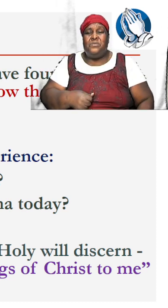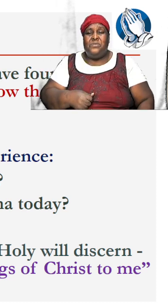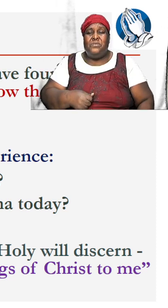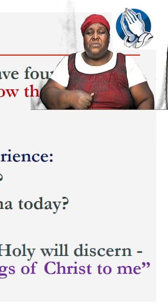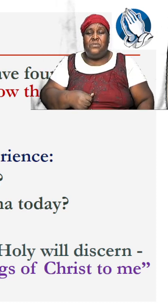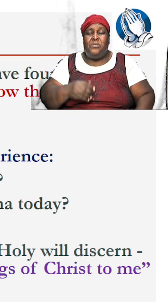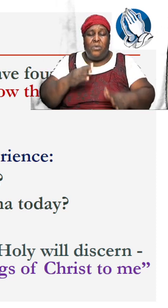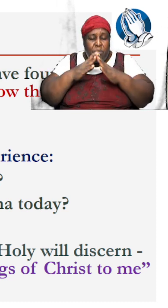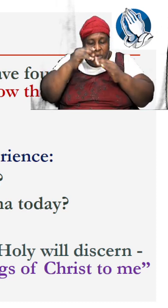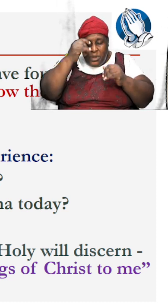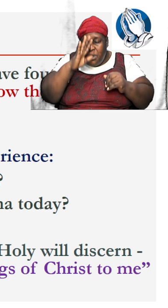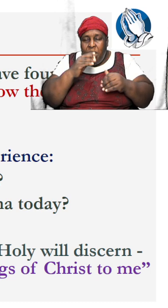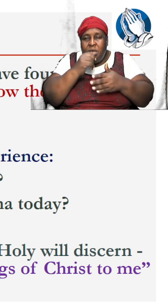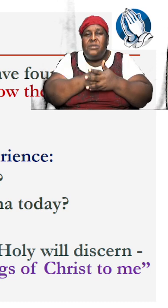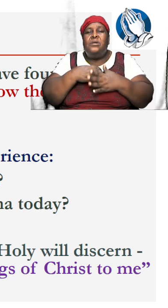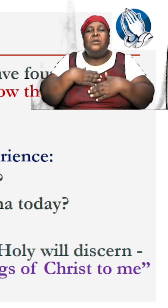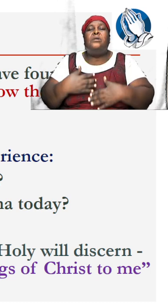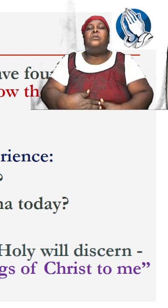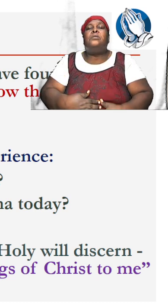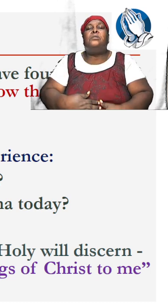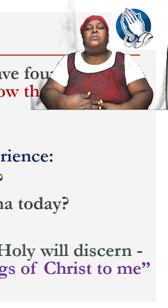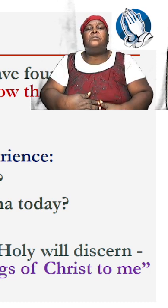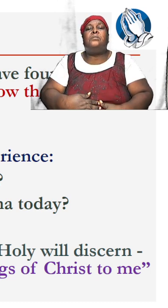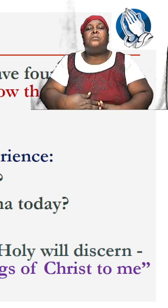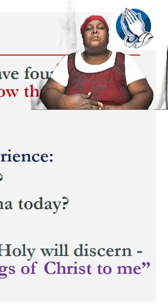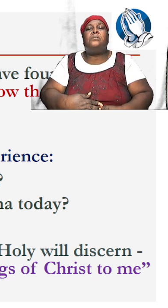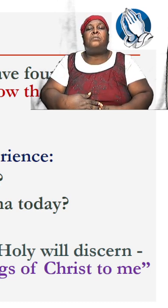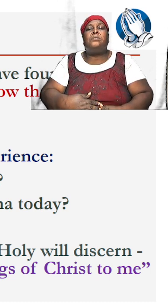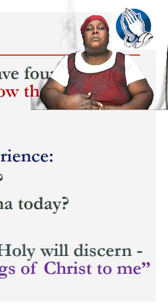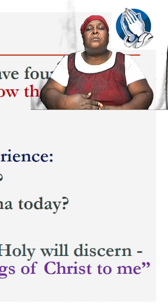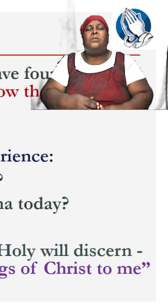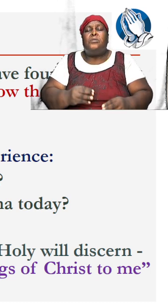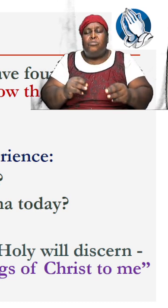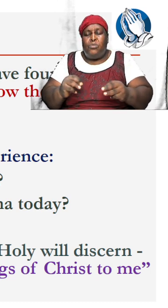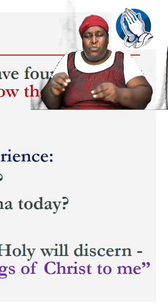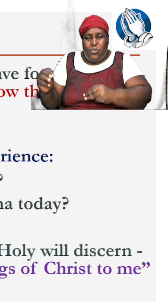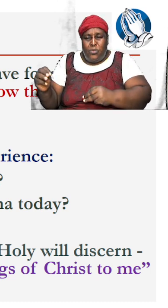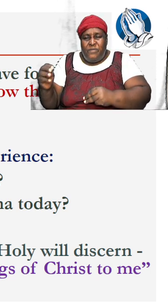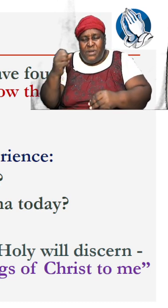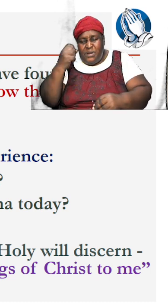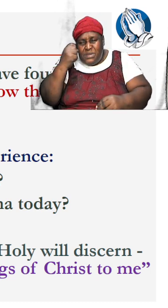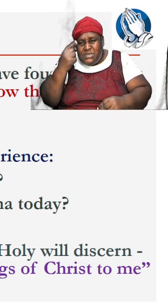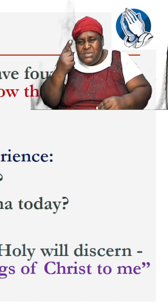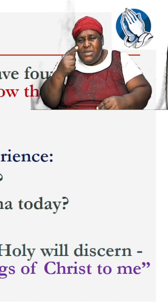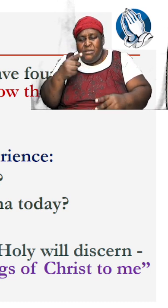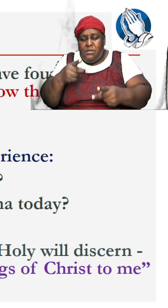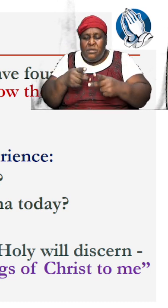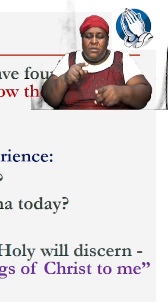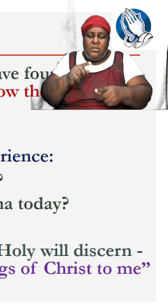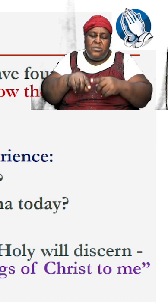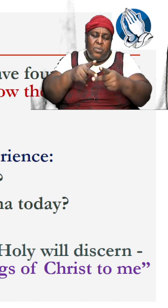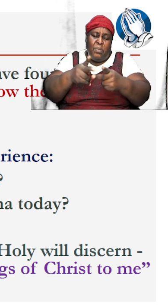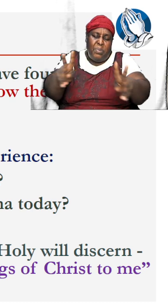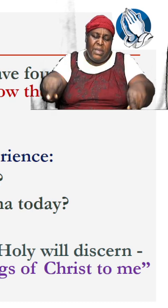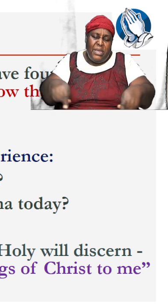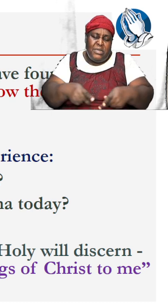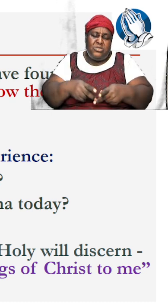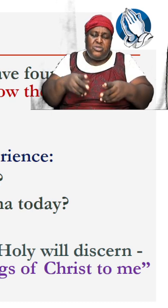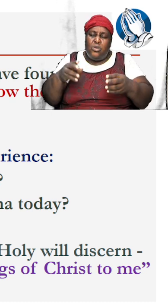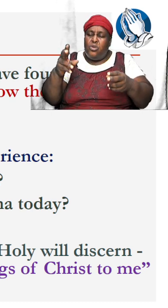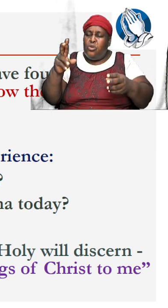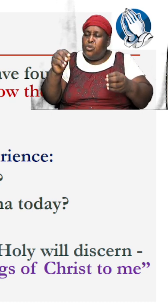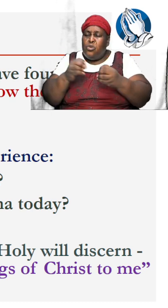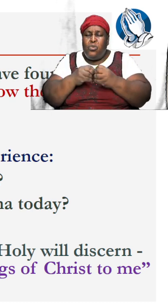that somebody will be stirred, will be moved to a place where they are no longer